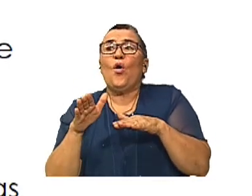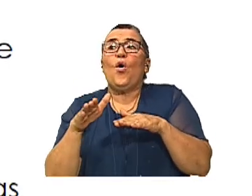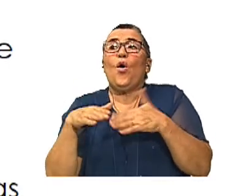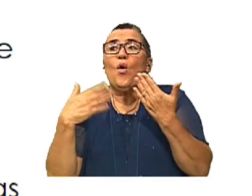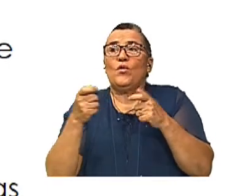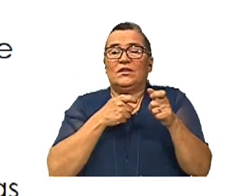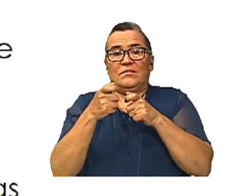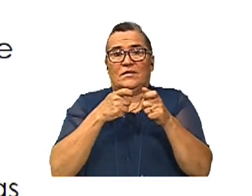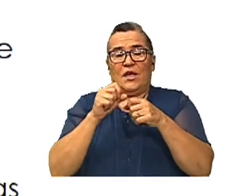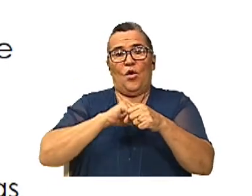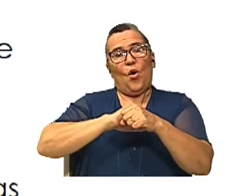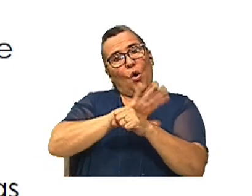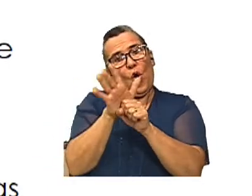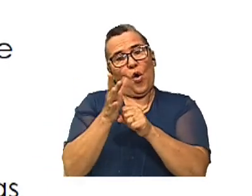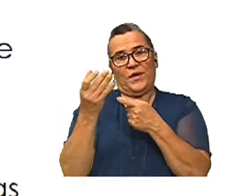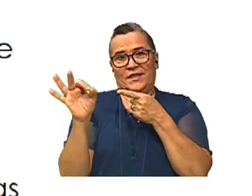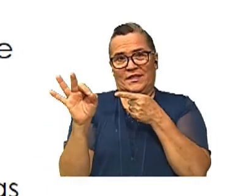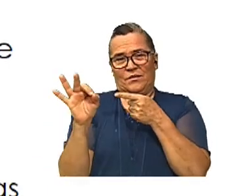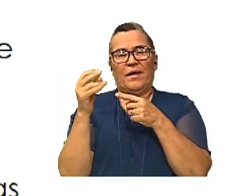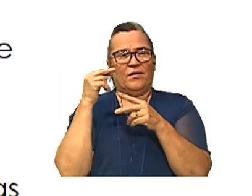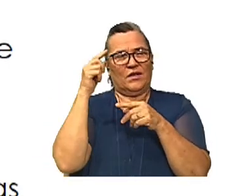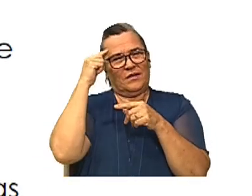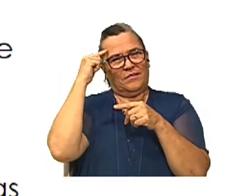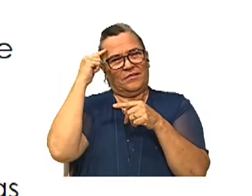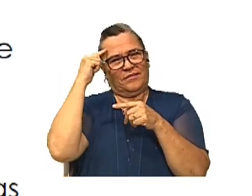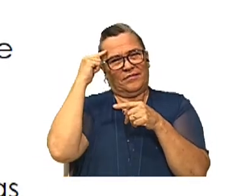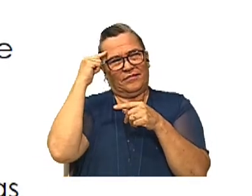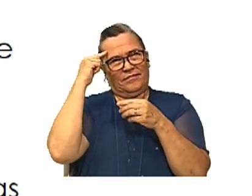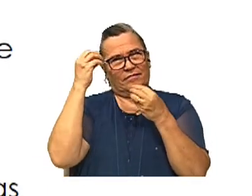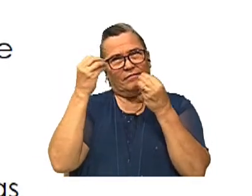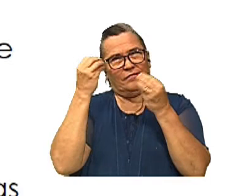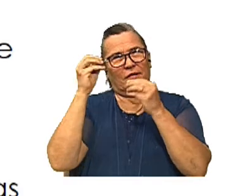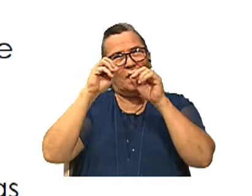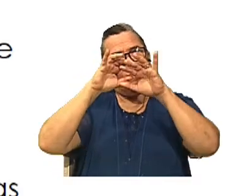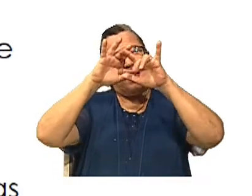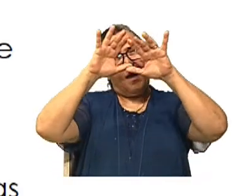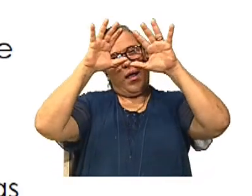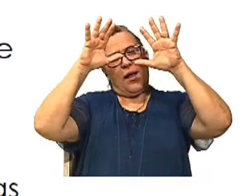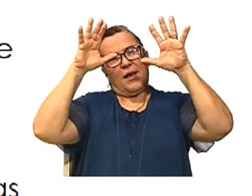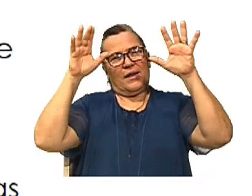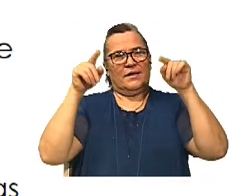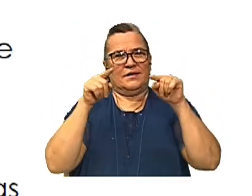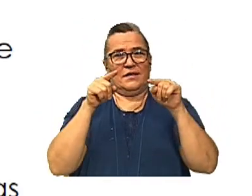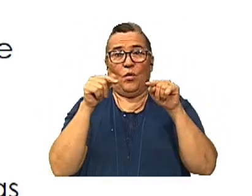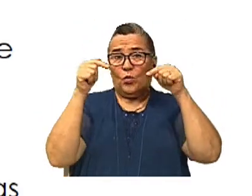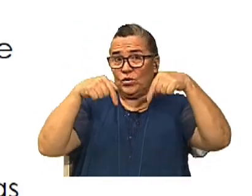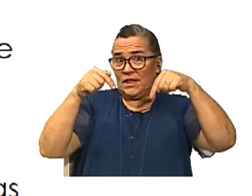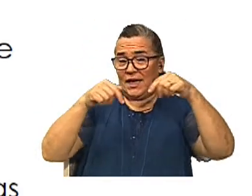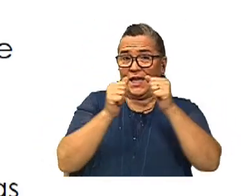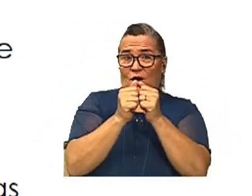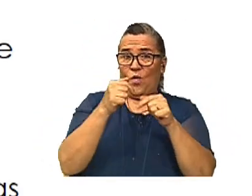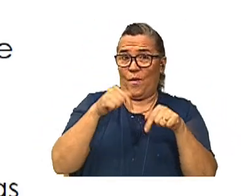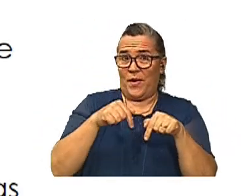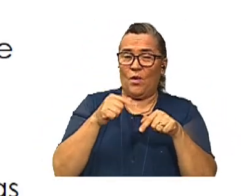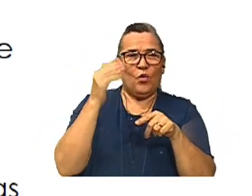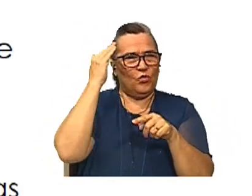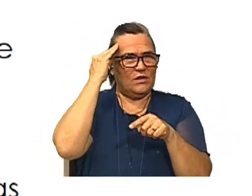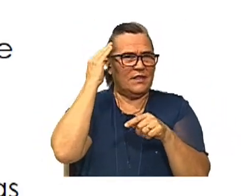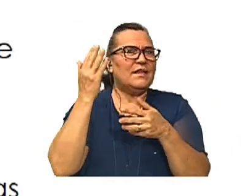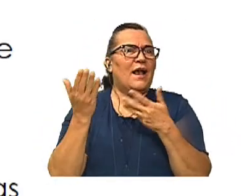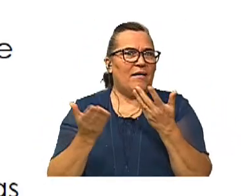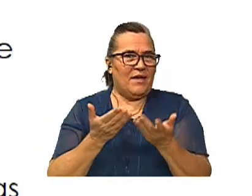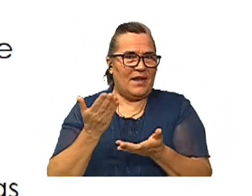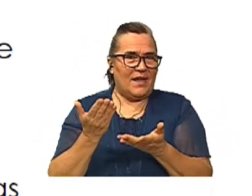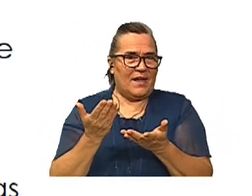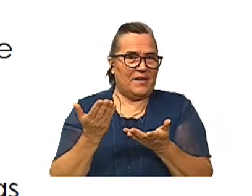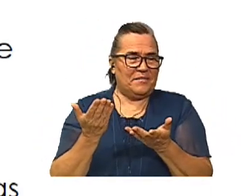about that. Oh, let's go beyond, guys. And imagine, let's suppose that you are here with me and you know